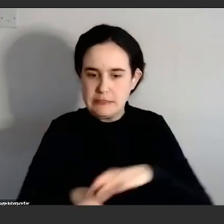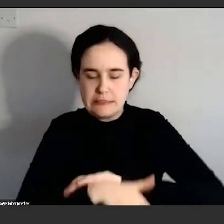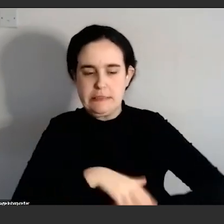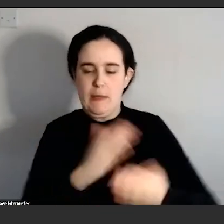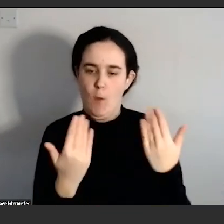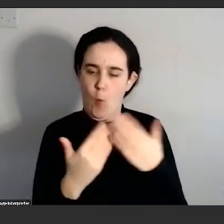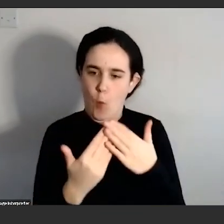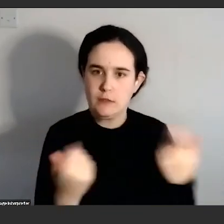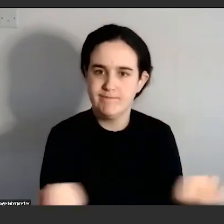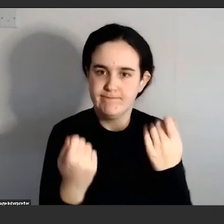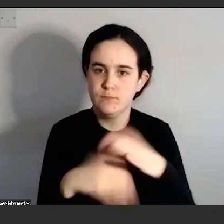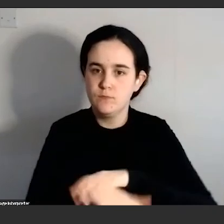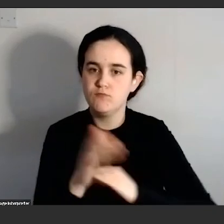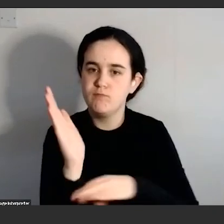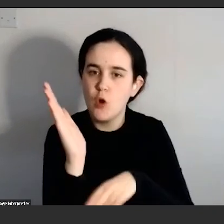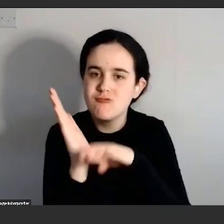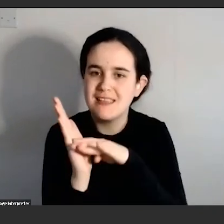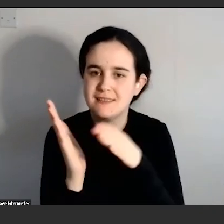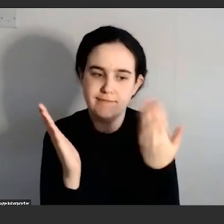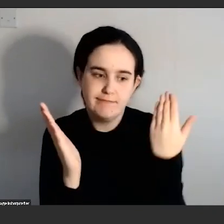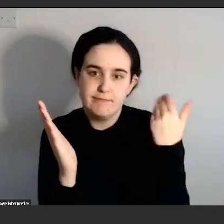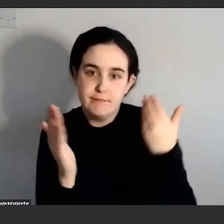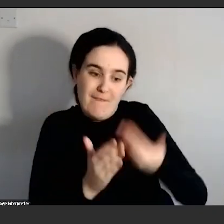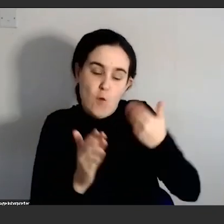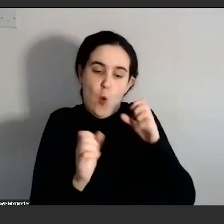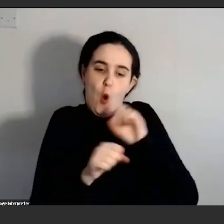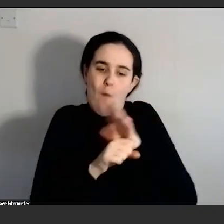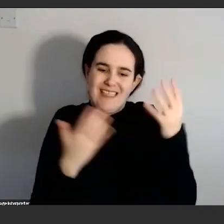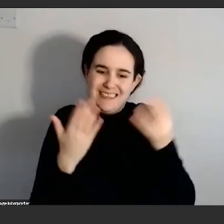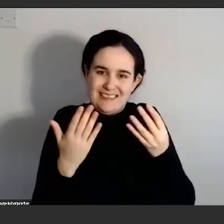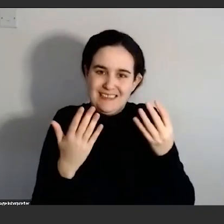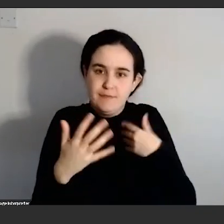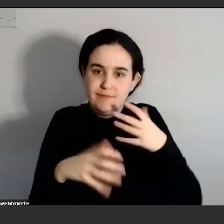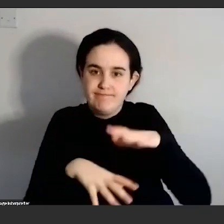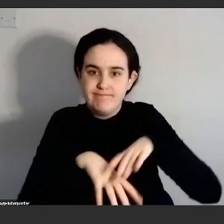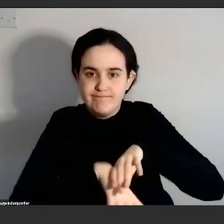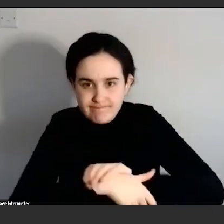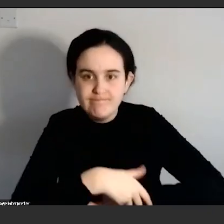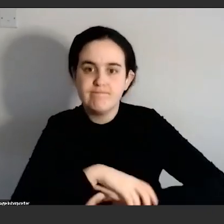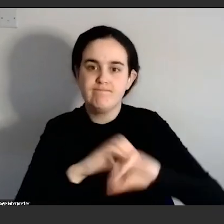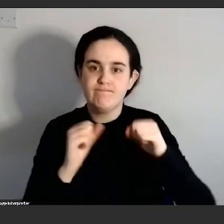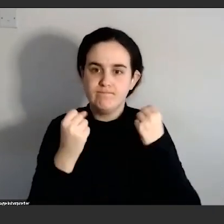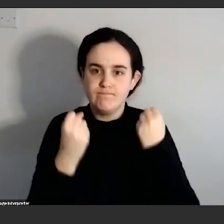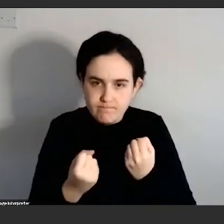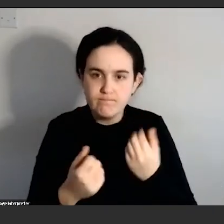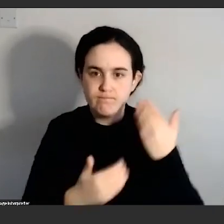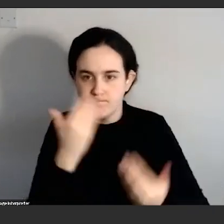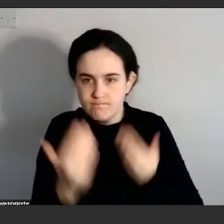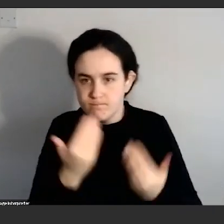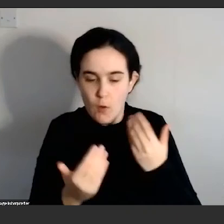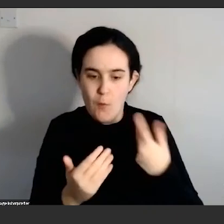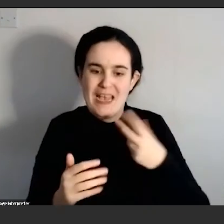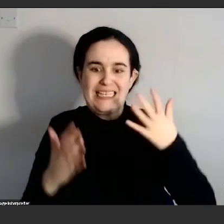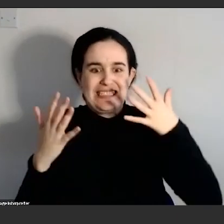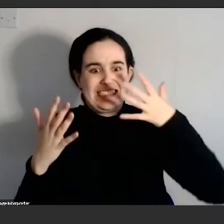with everybody that can support the rights of persons with disabilities. When it comes to health, interestingly,